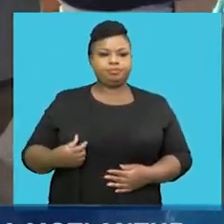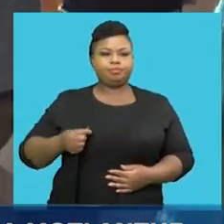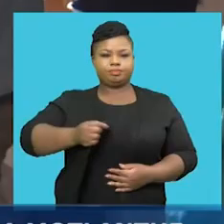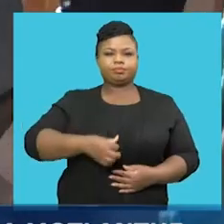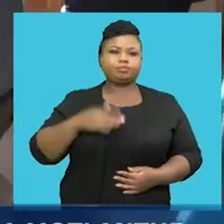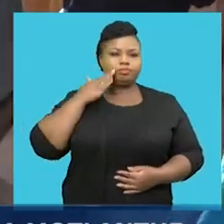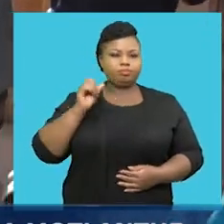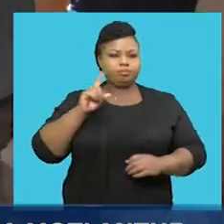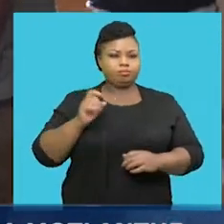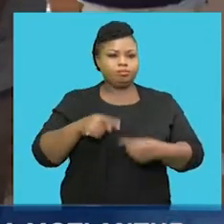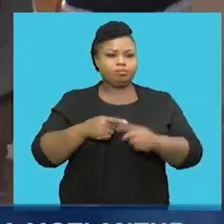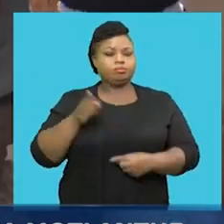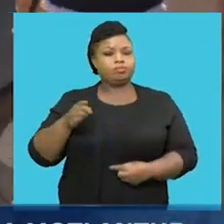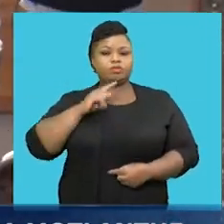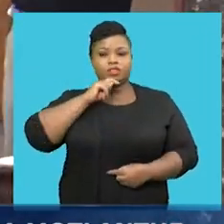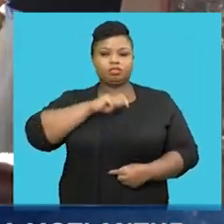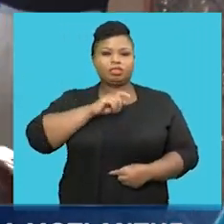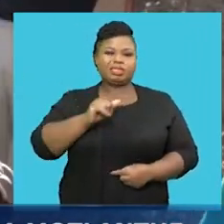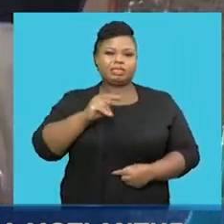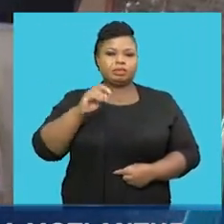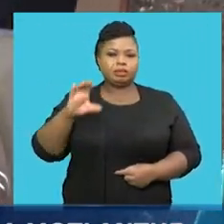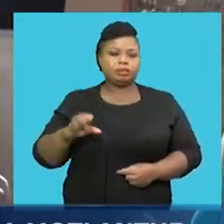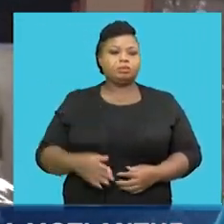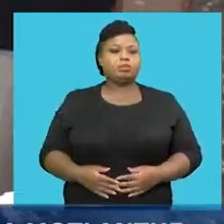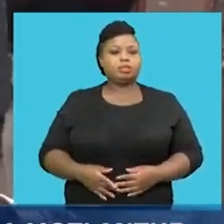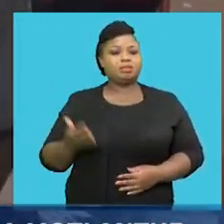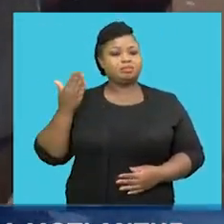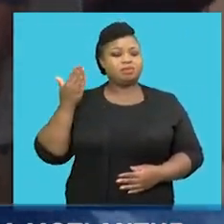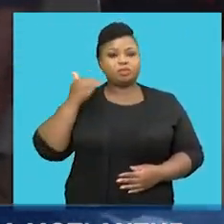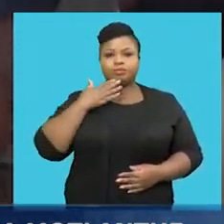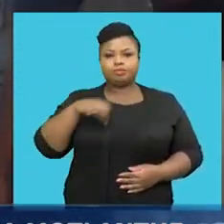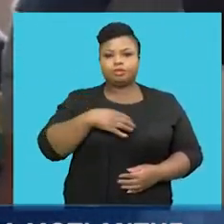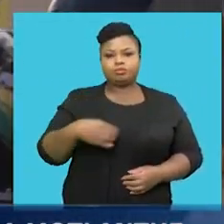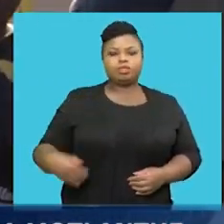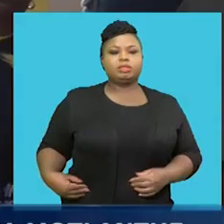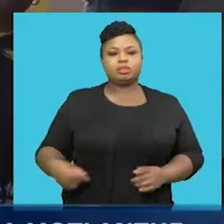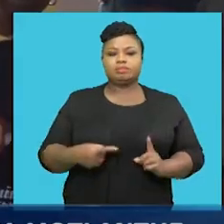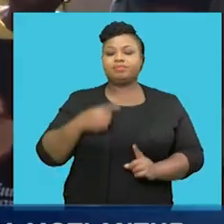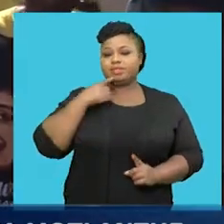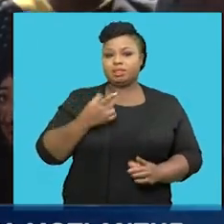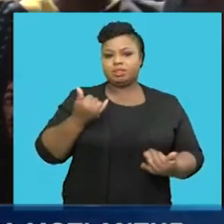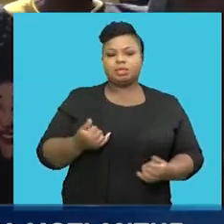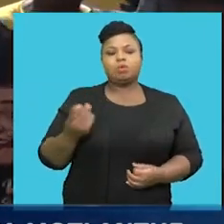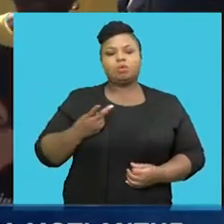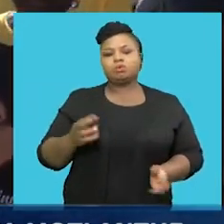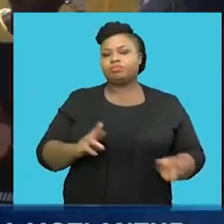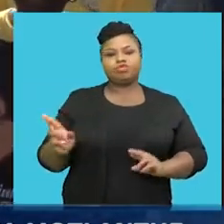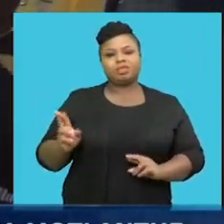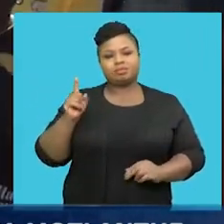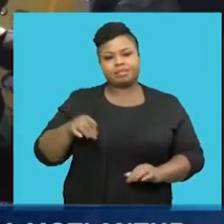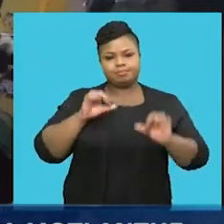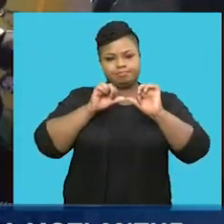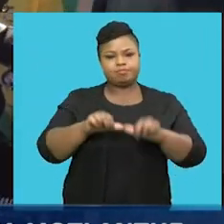Kwimibuzo ngolawulo nentembeko kumbutho i-ANC, lowo wayesakuba ngumongameli uthe lo mbutho usakulungele